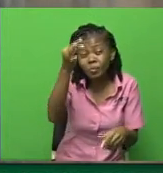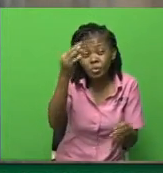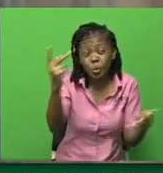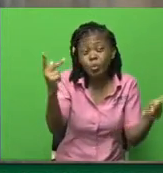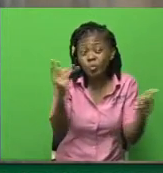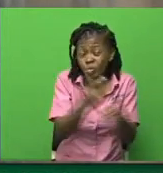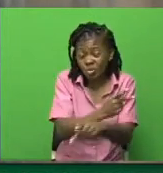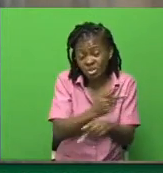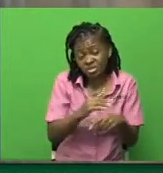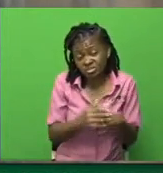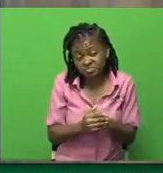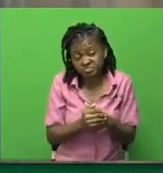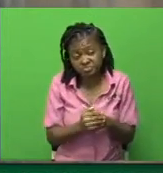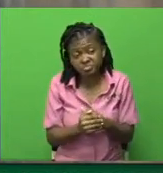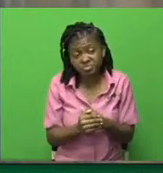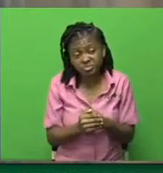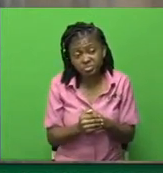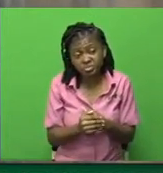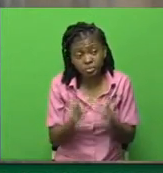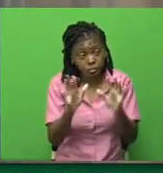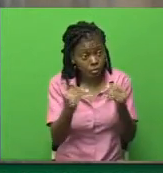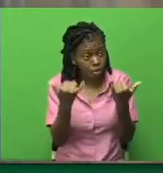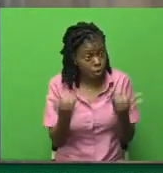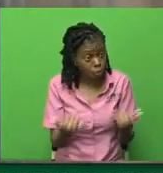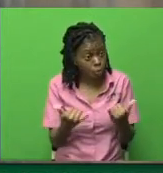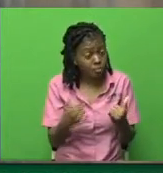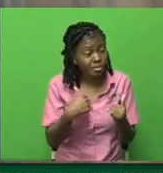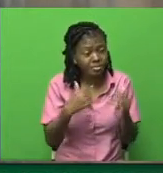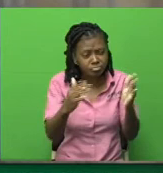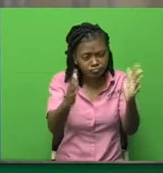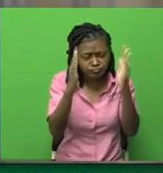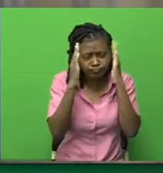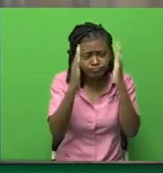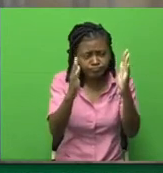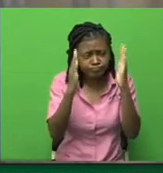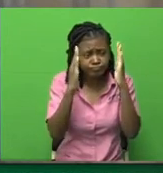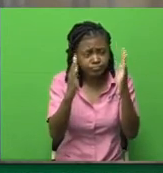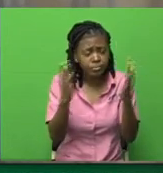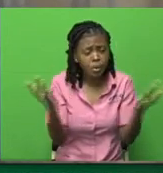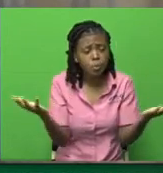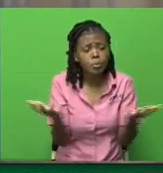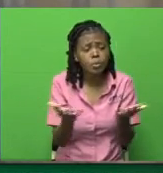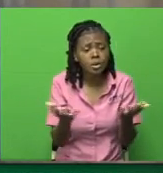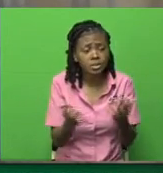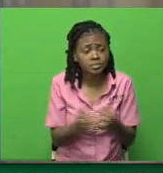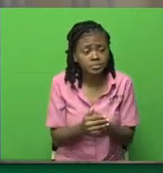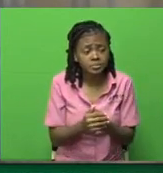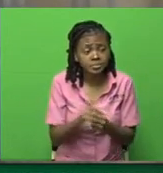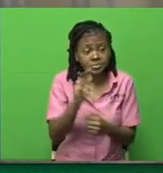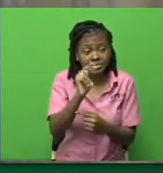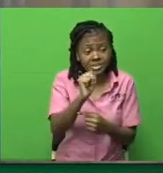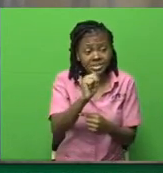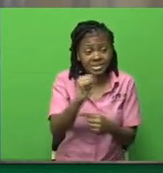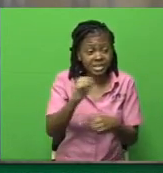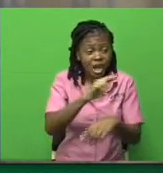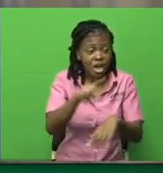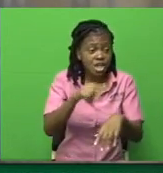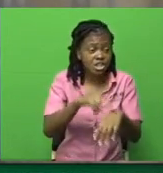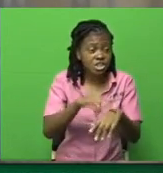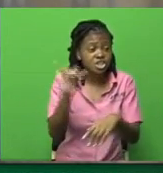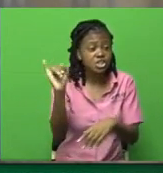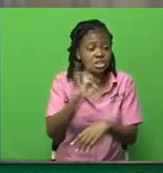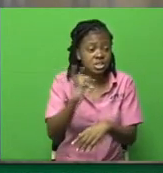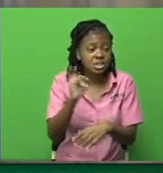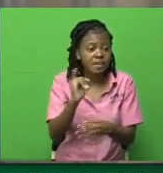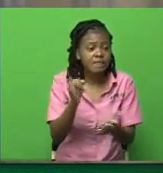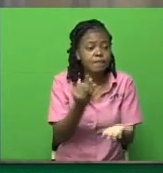Madam I turn to the impact and its troubling status of the National Insurance Fund which is not fun to help those